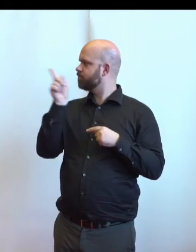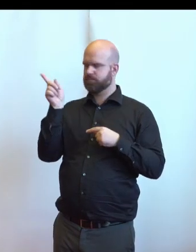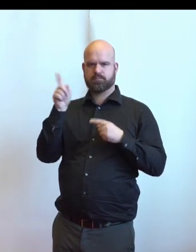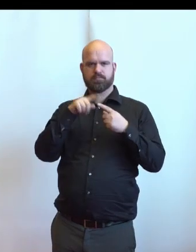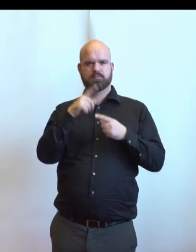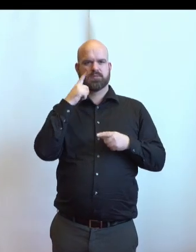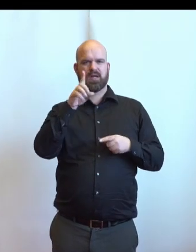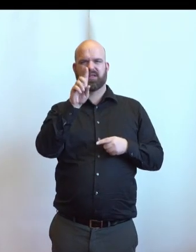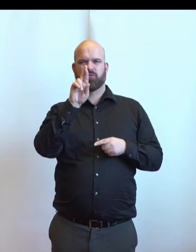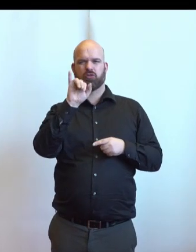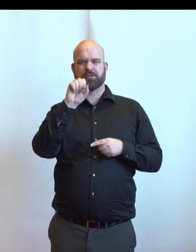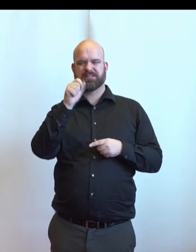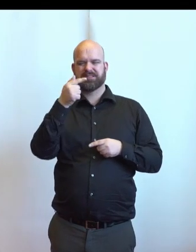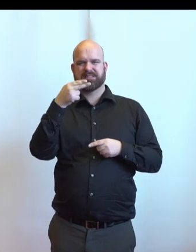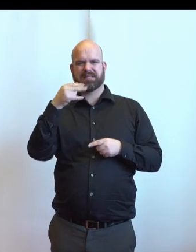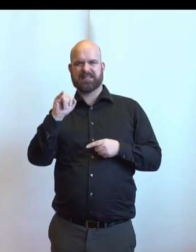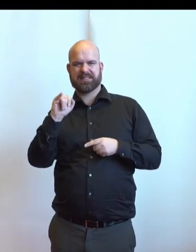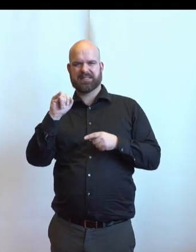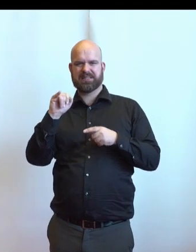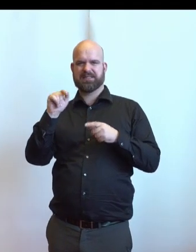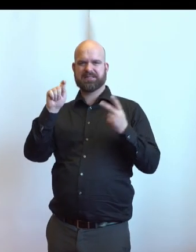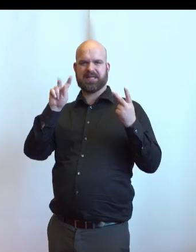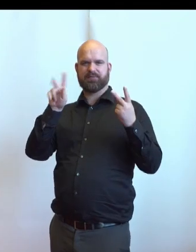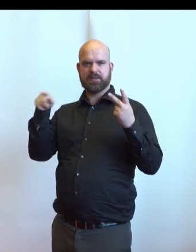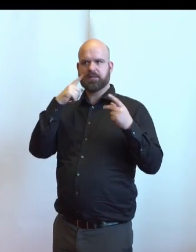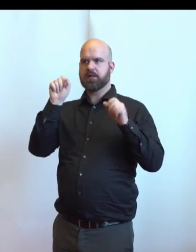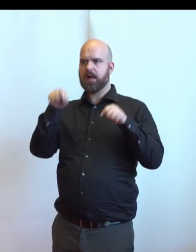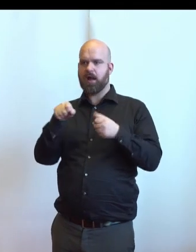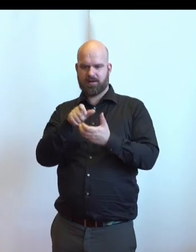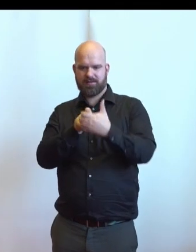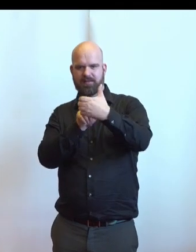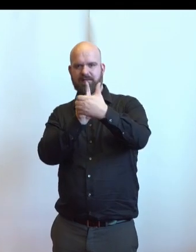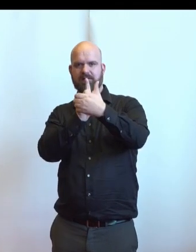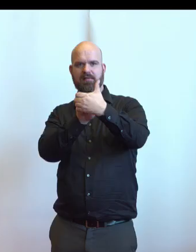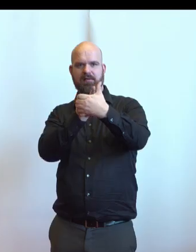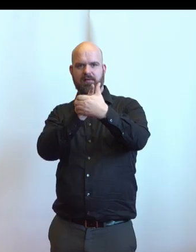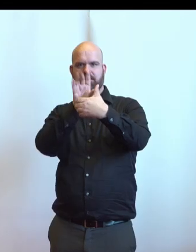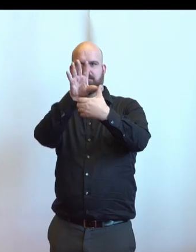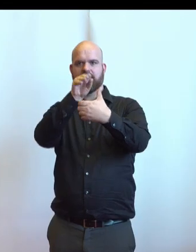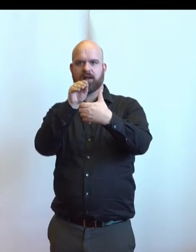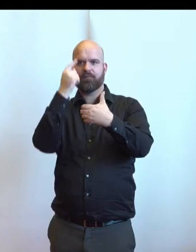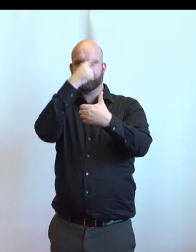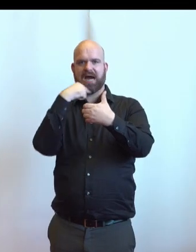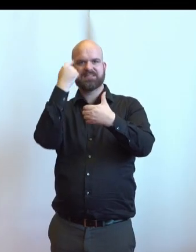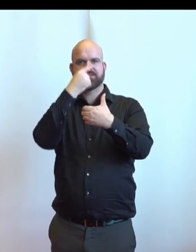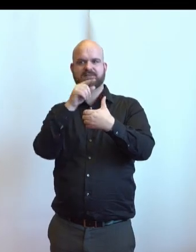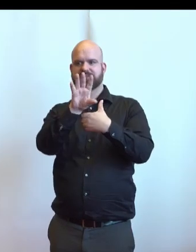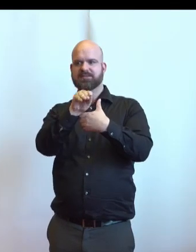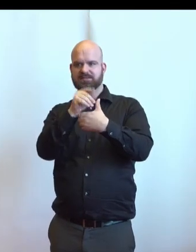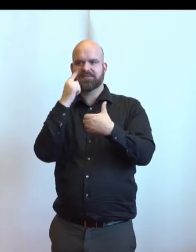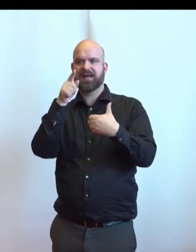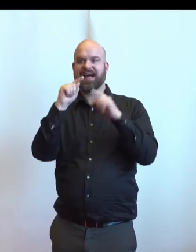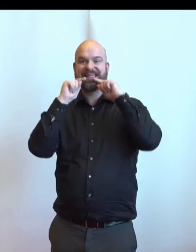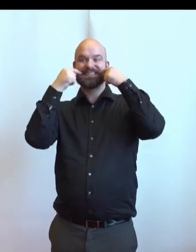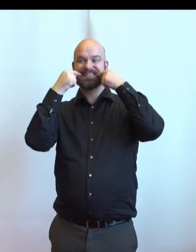program recognized the facial expression of people and said they were smiling. And I'm wondering if you